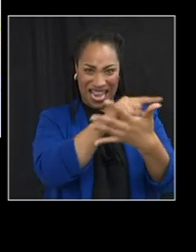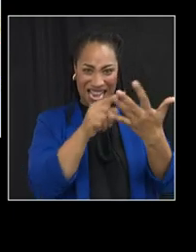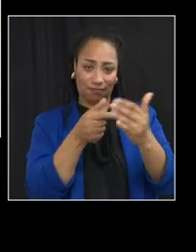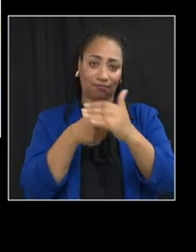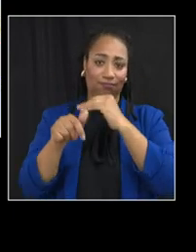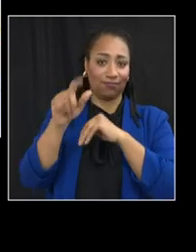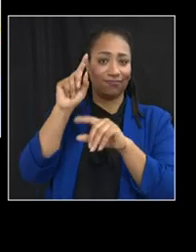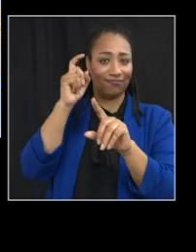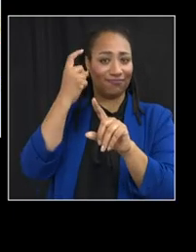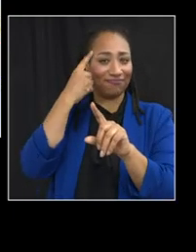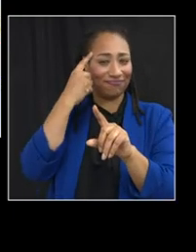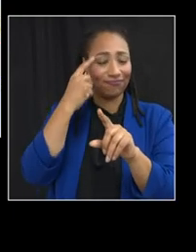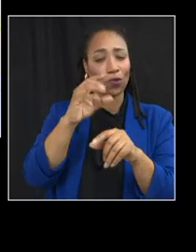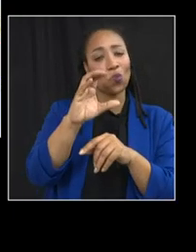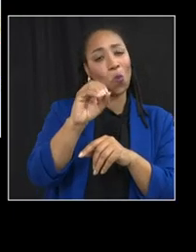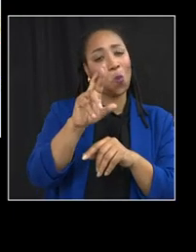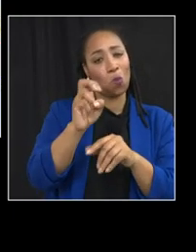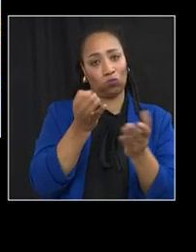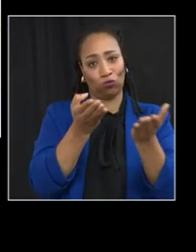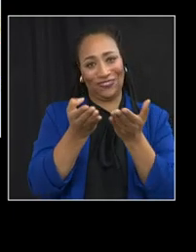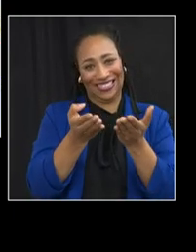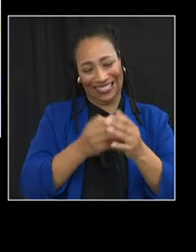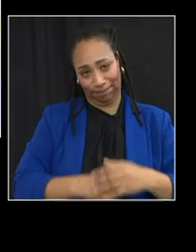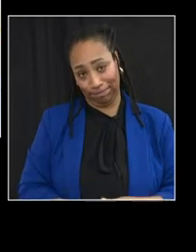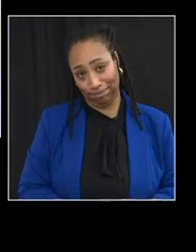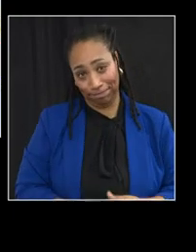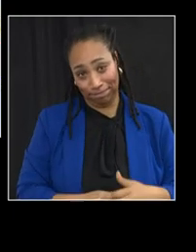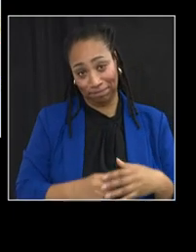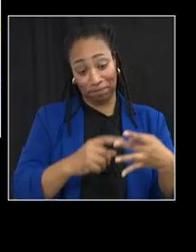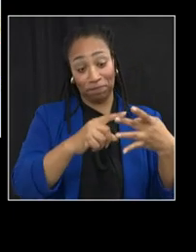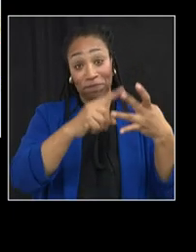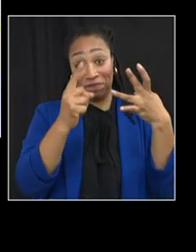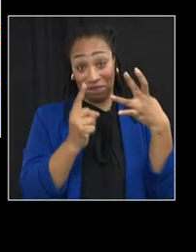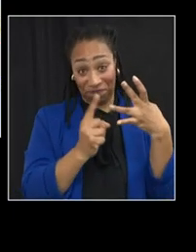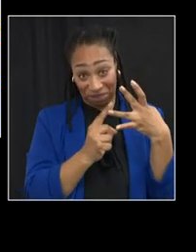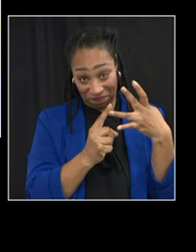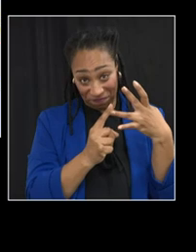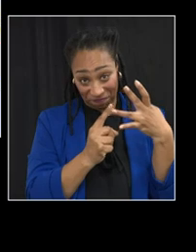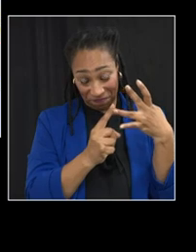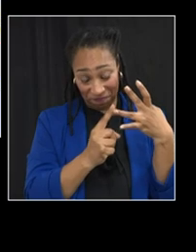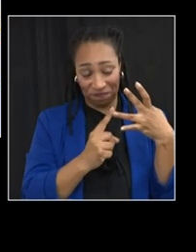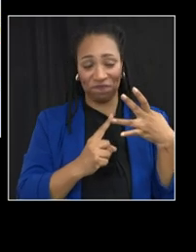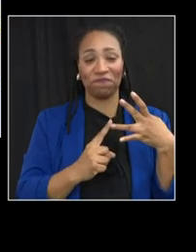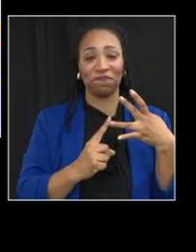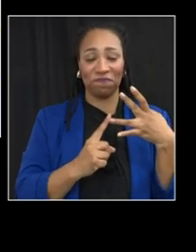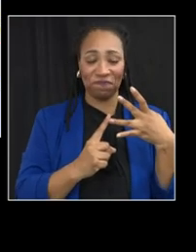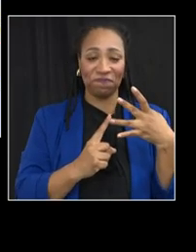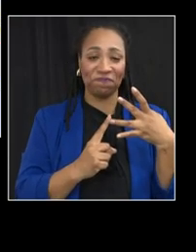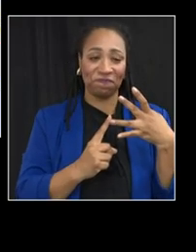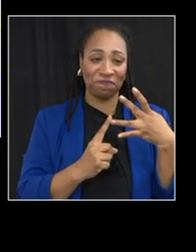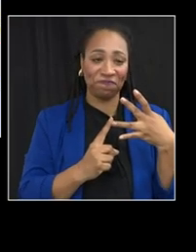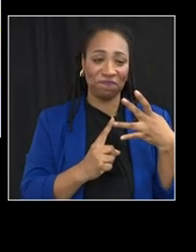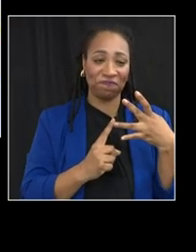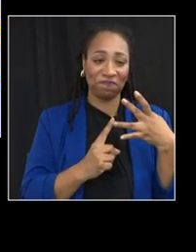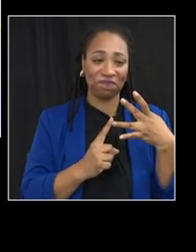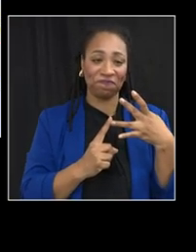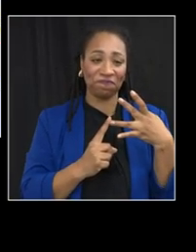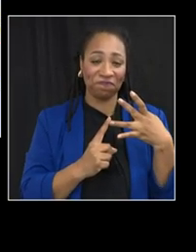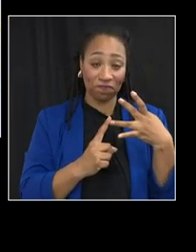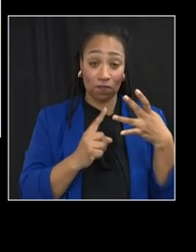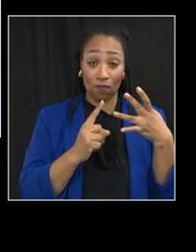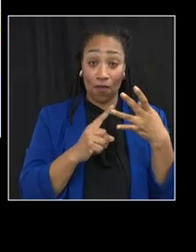core services. We also have to have programs that have a track record of